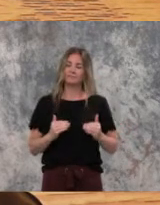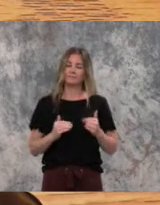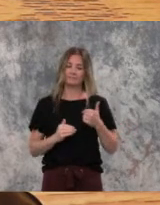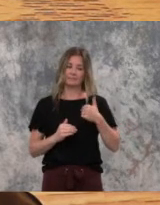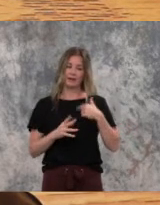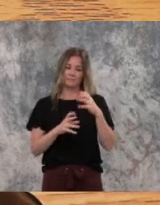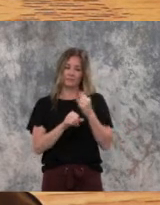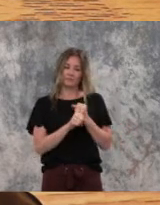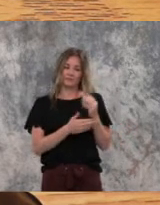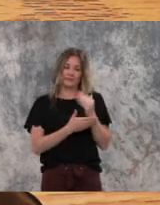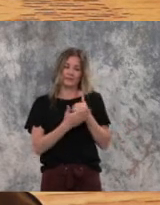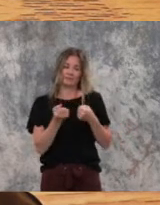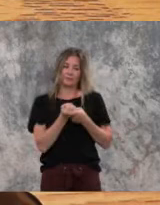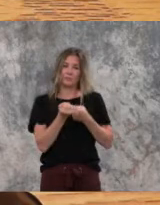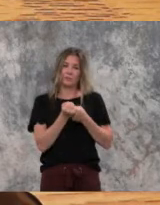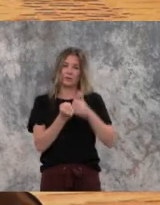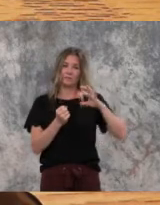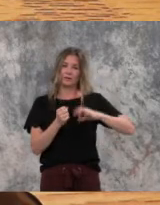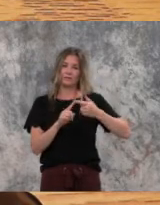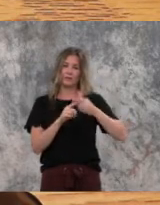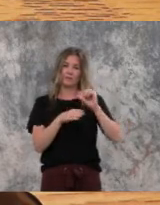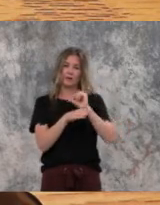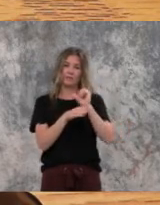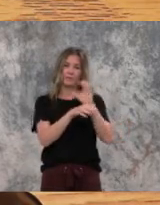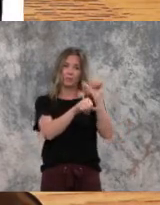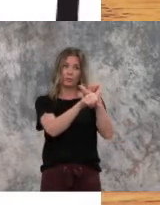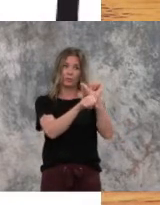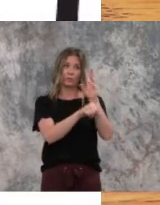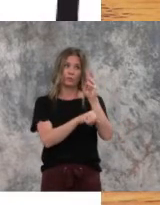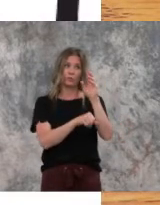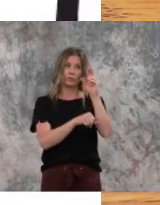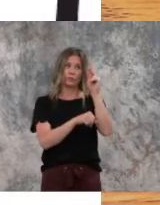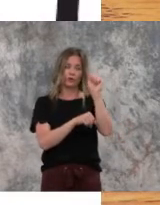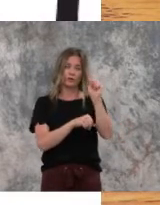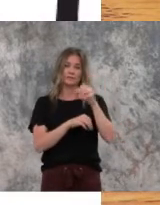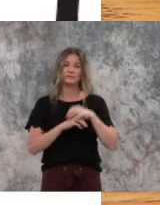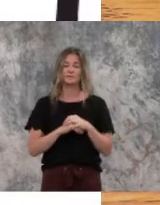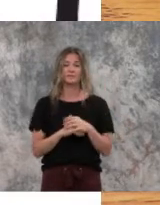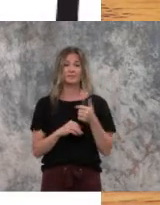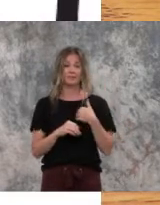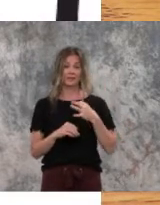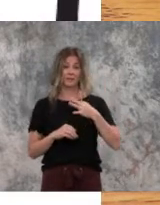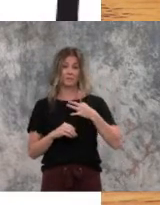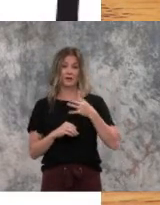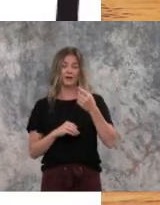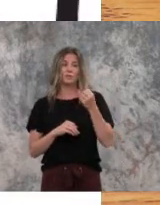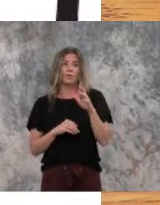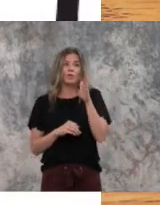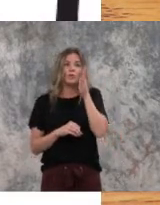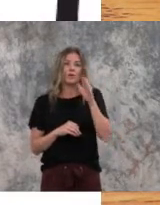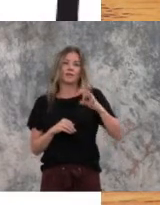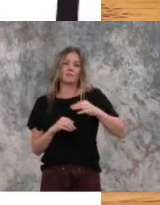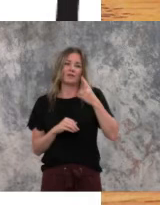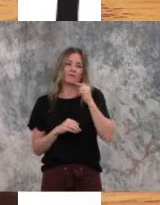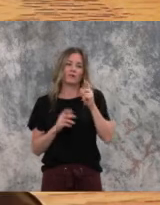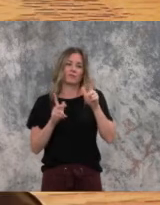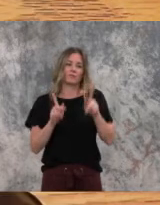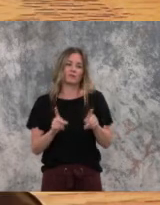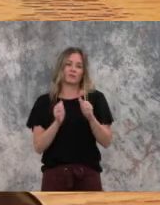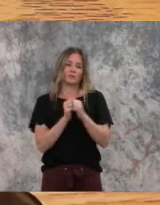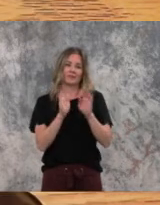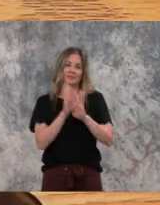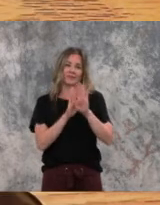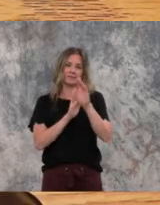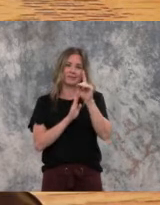am receiving income support benefits from Alberta Works. I have applied for or am applying for the Persons with